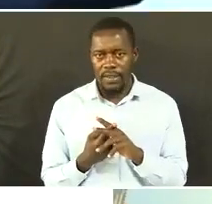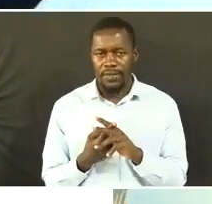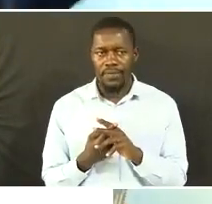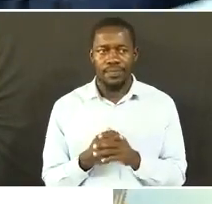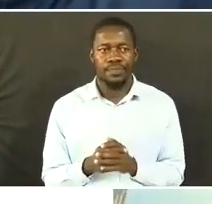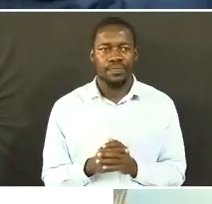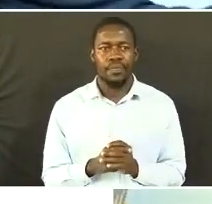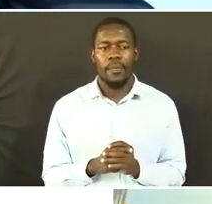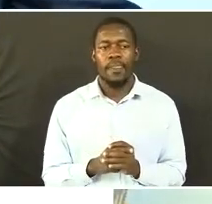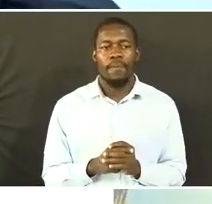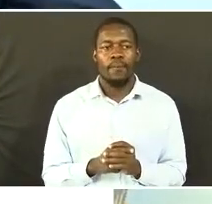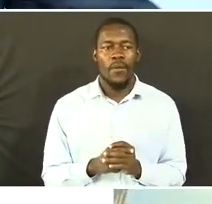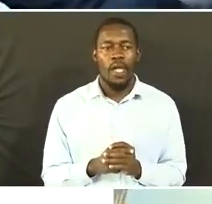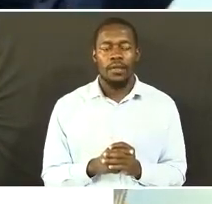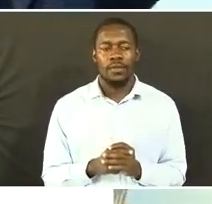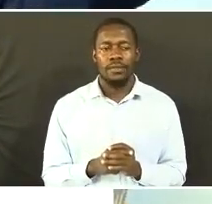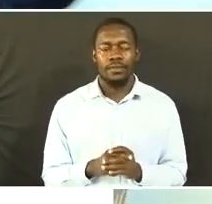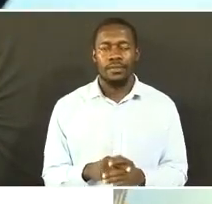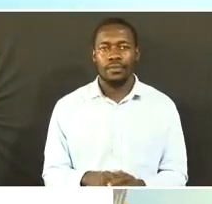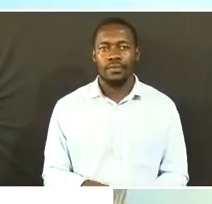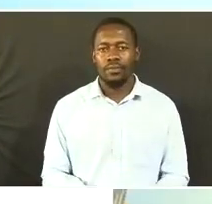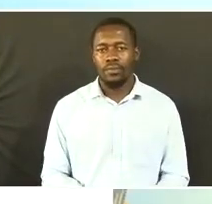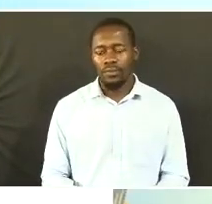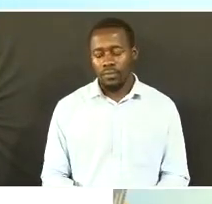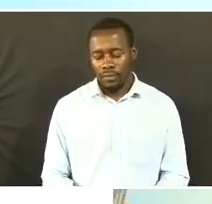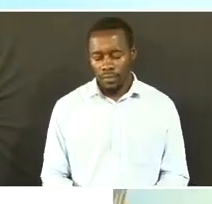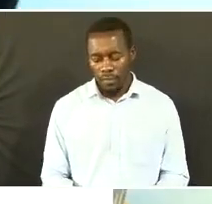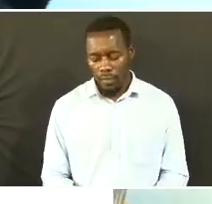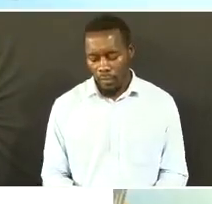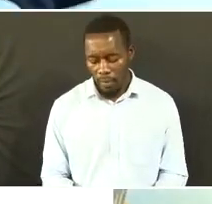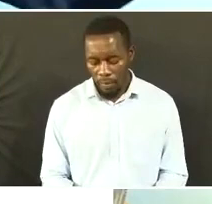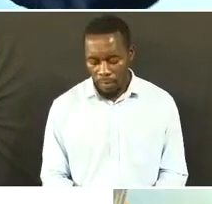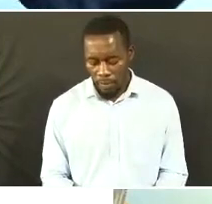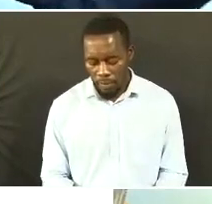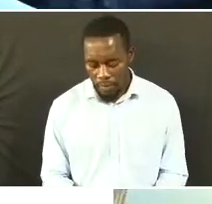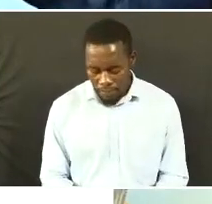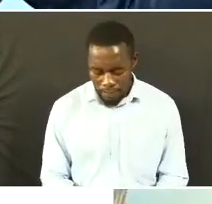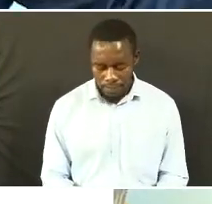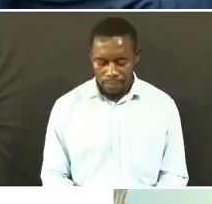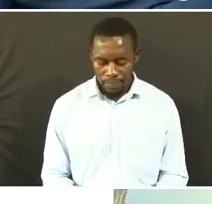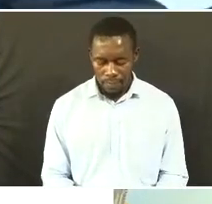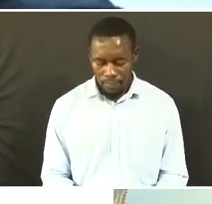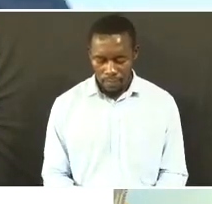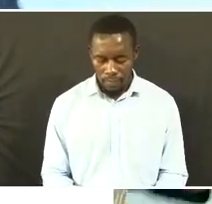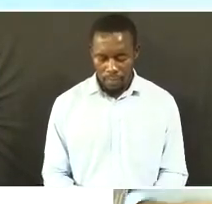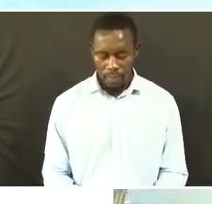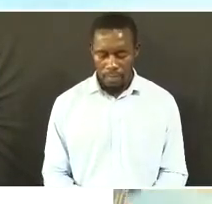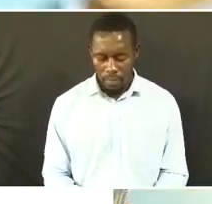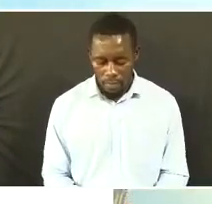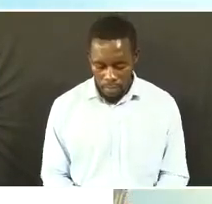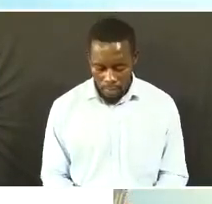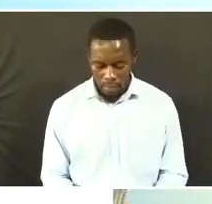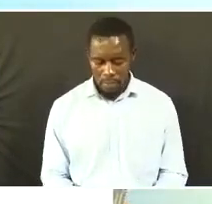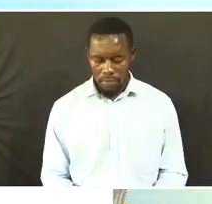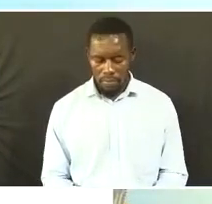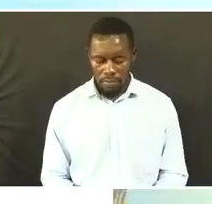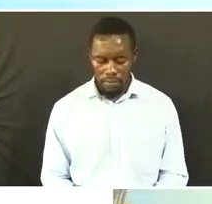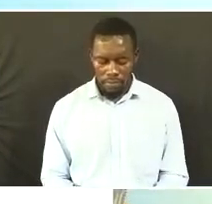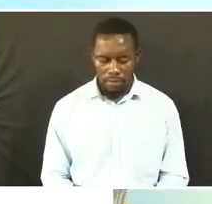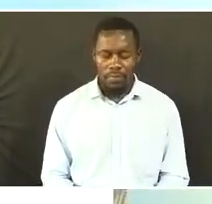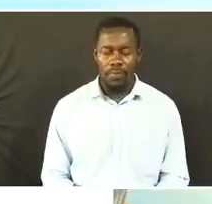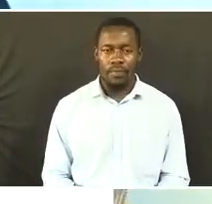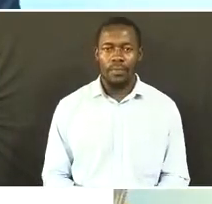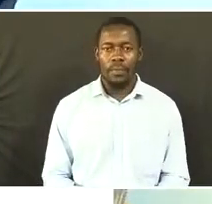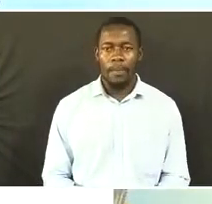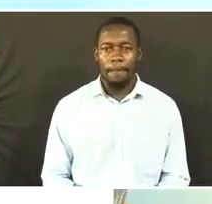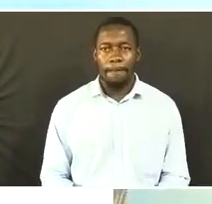with the incredible work that we have been doing for so long now in our high school chaplaincy program, and we transition it